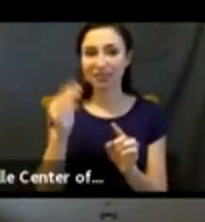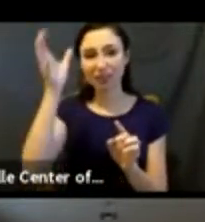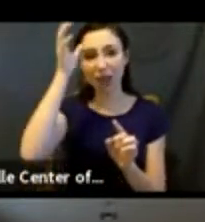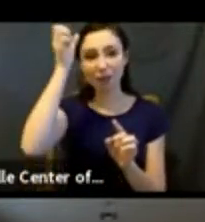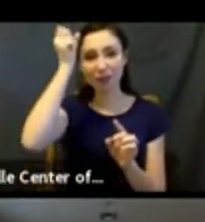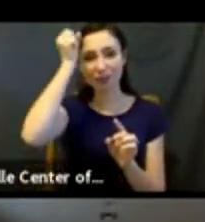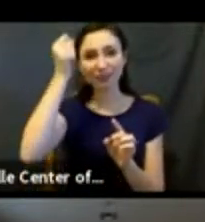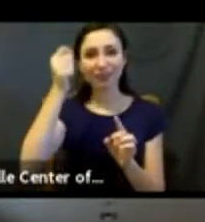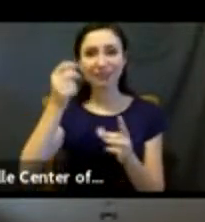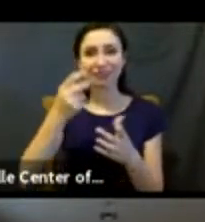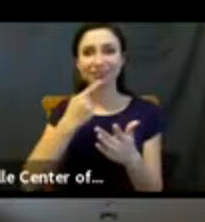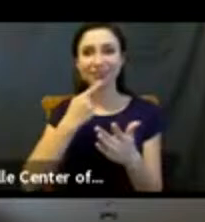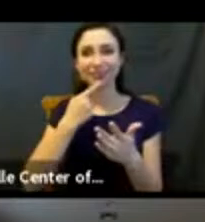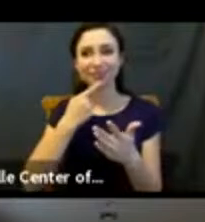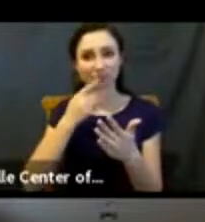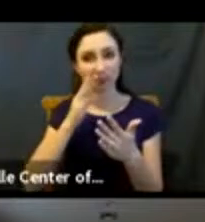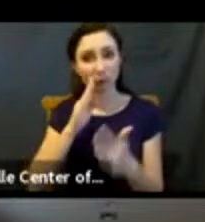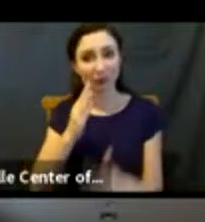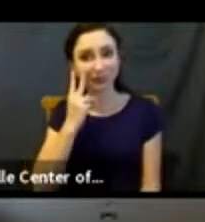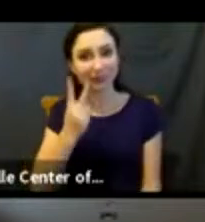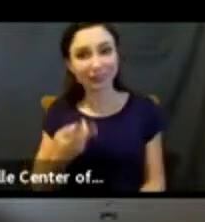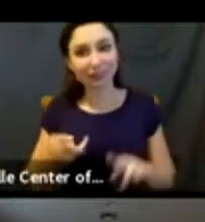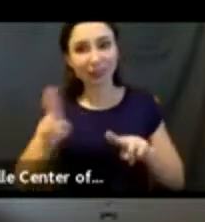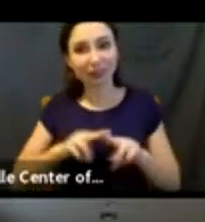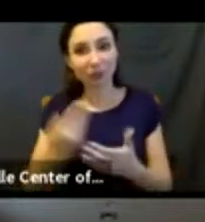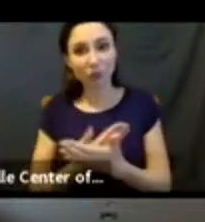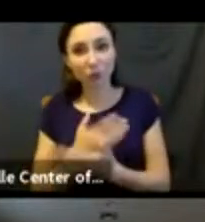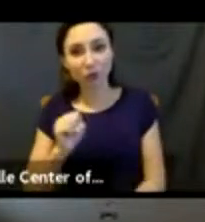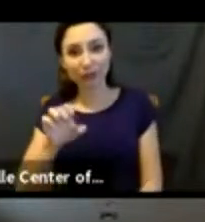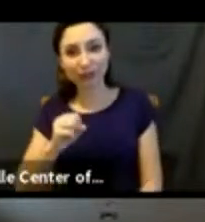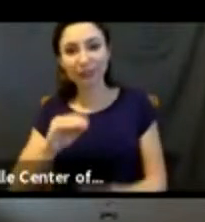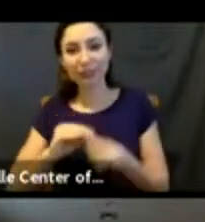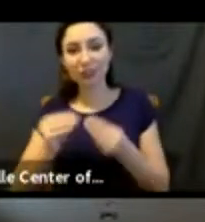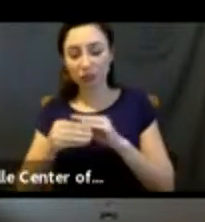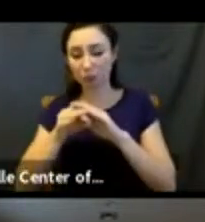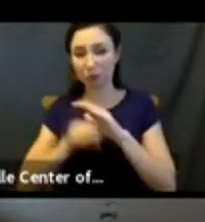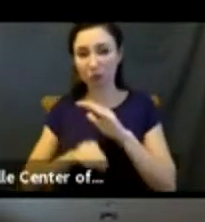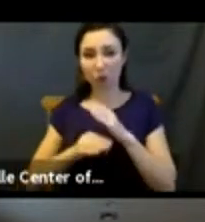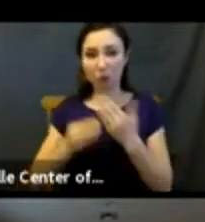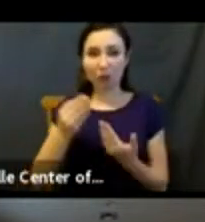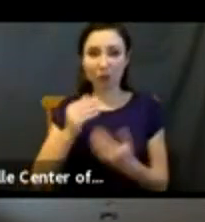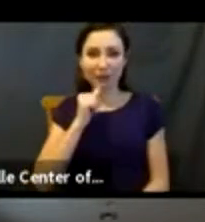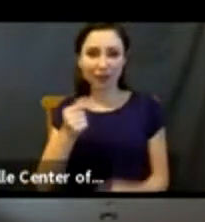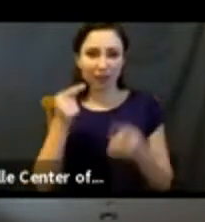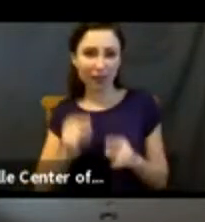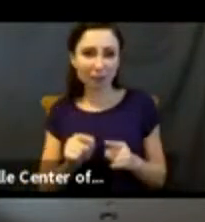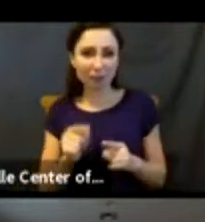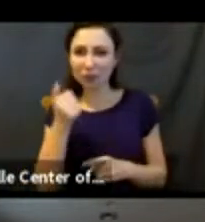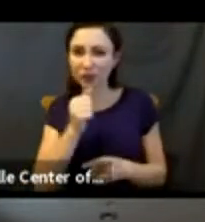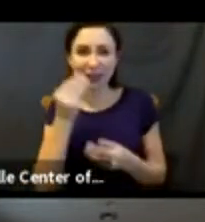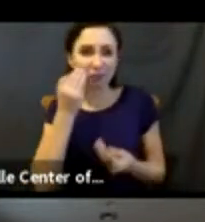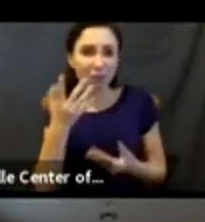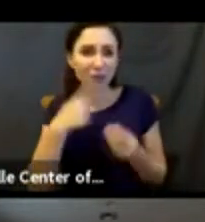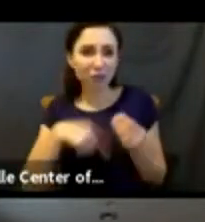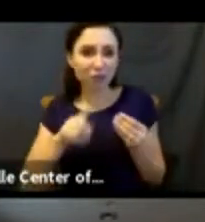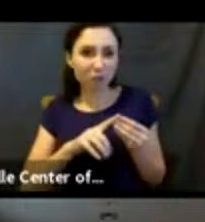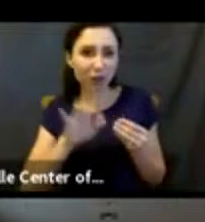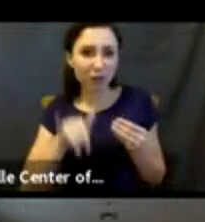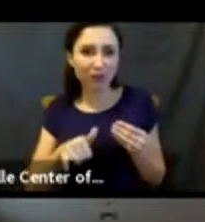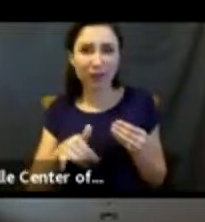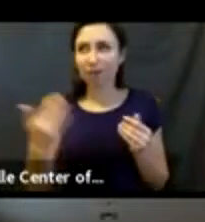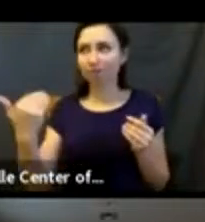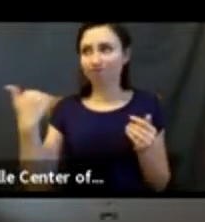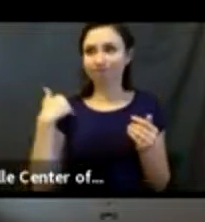cases. Is there a number below which that probably would not happen? Is there any information, historical or